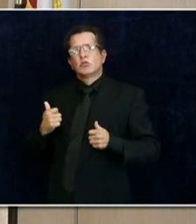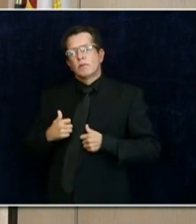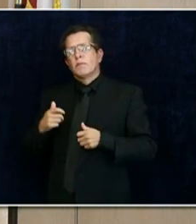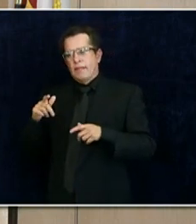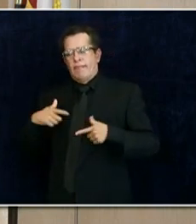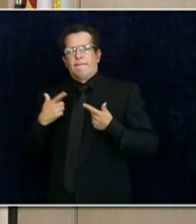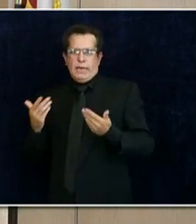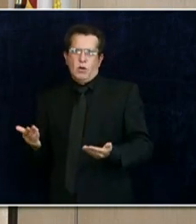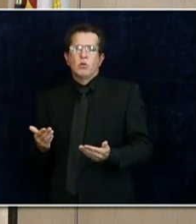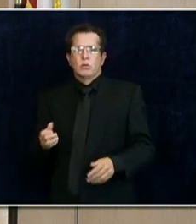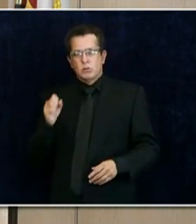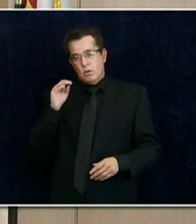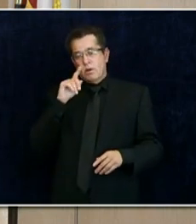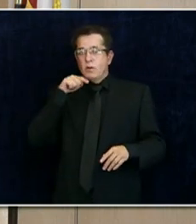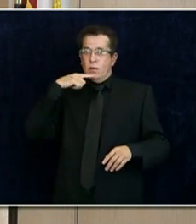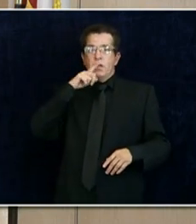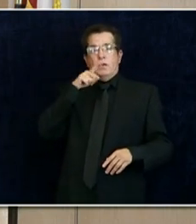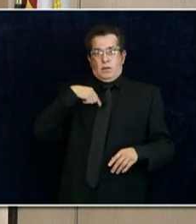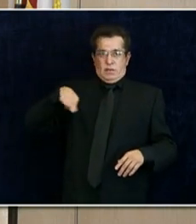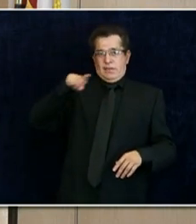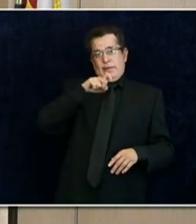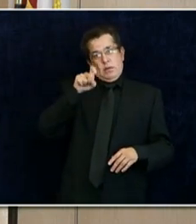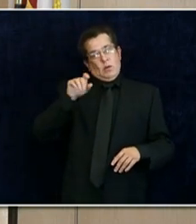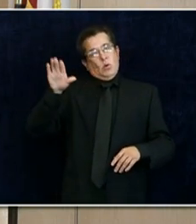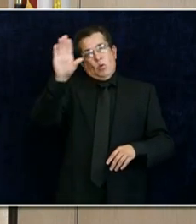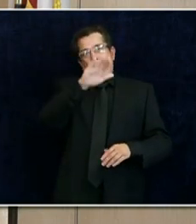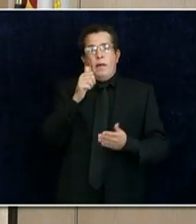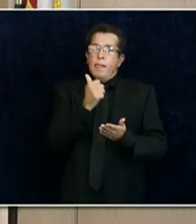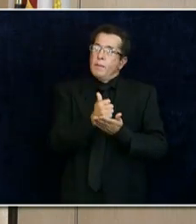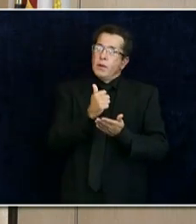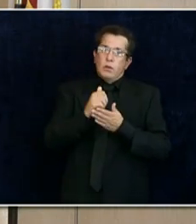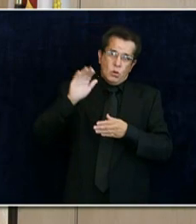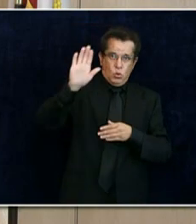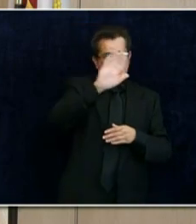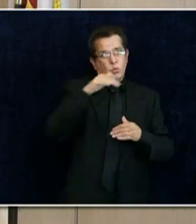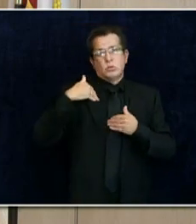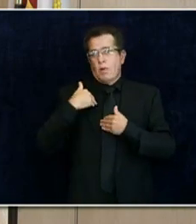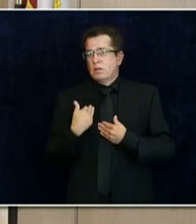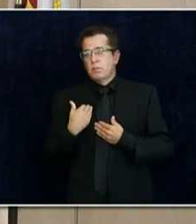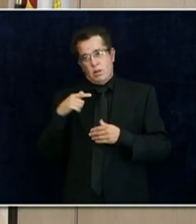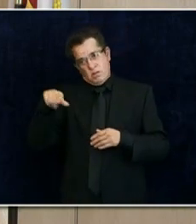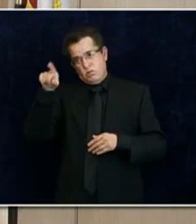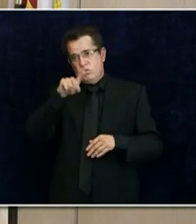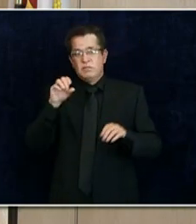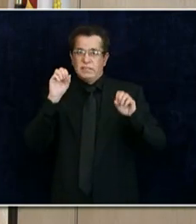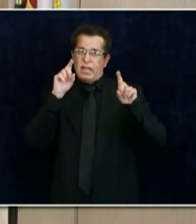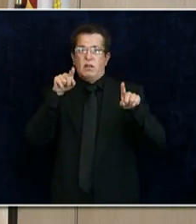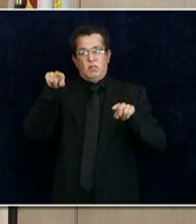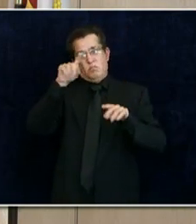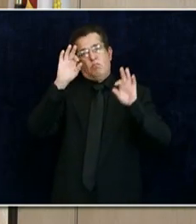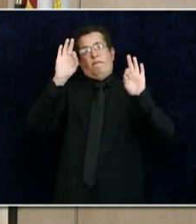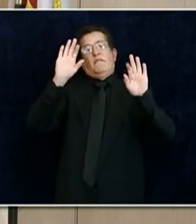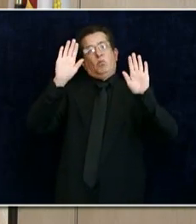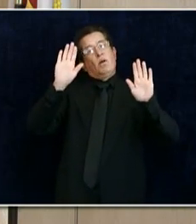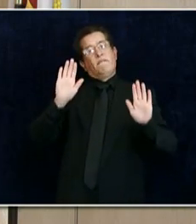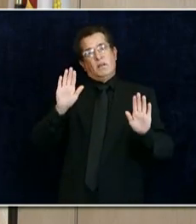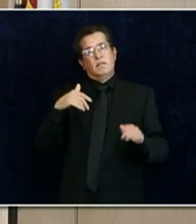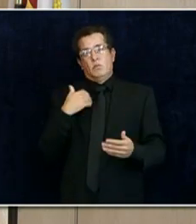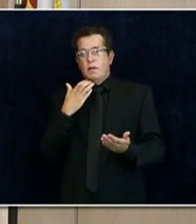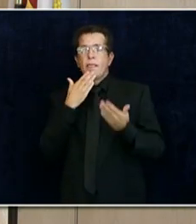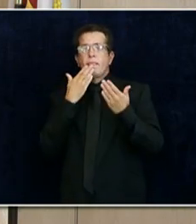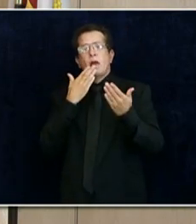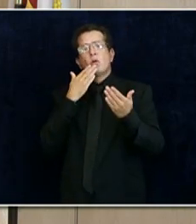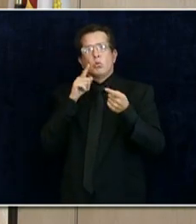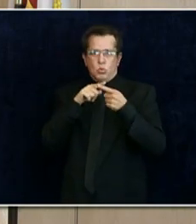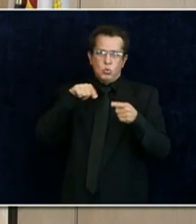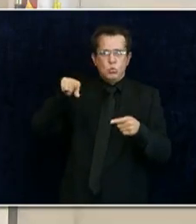this pandemic requires that we all do our part. The majority of San Diegans are doing just that. Kudos